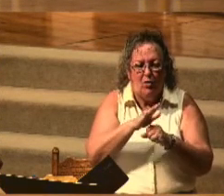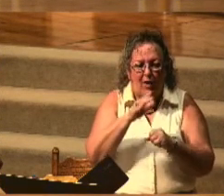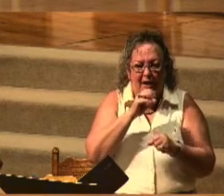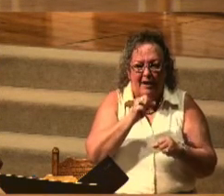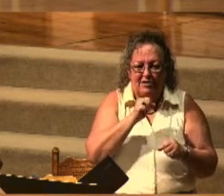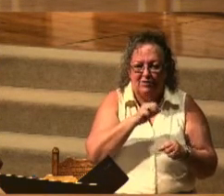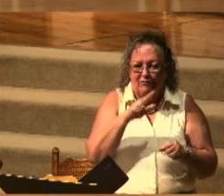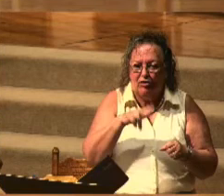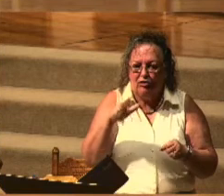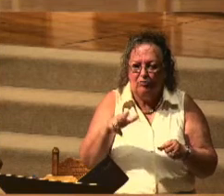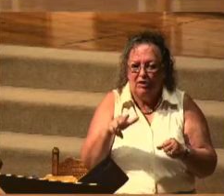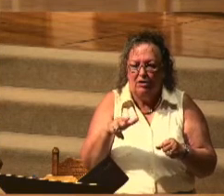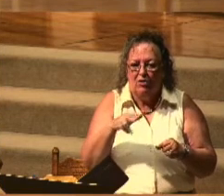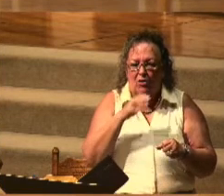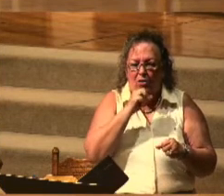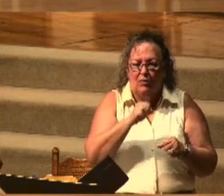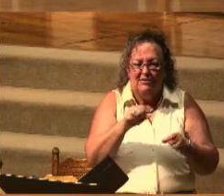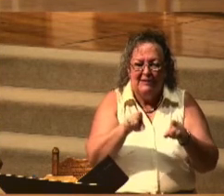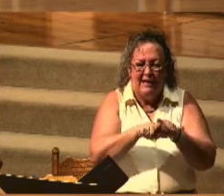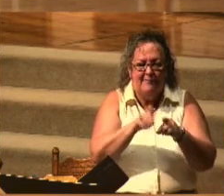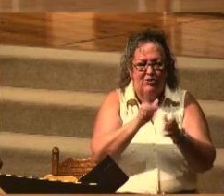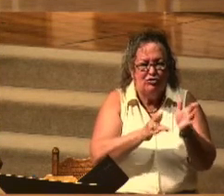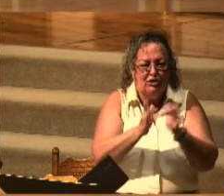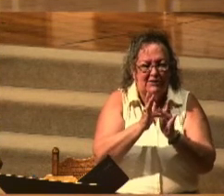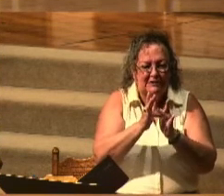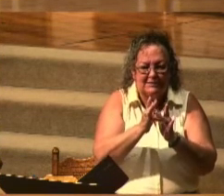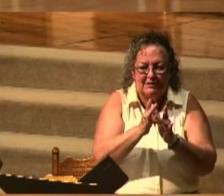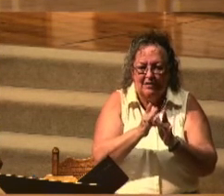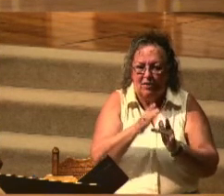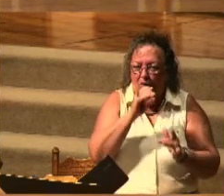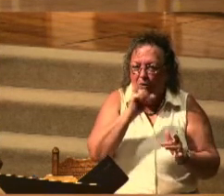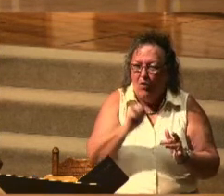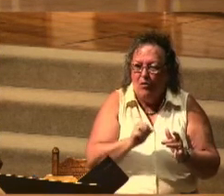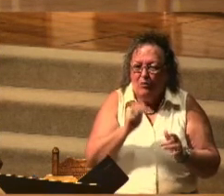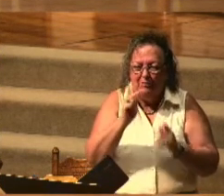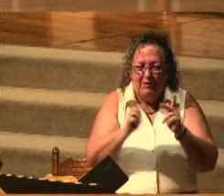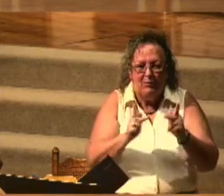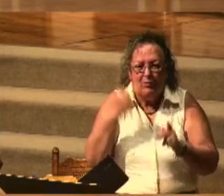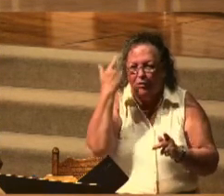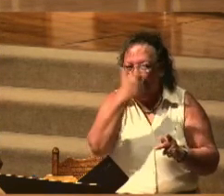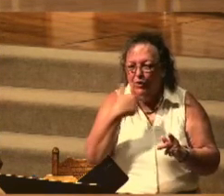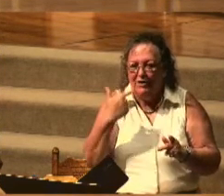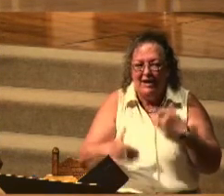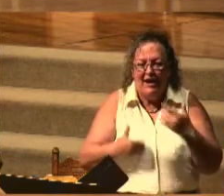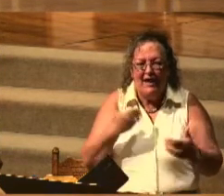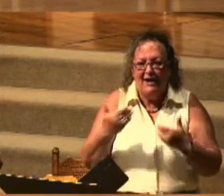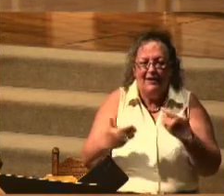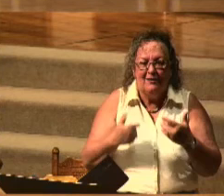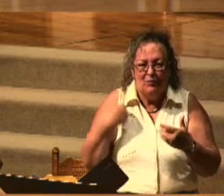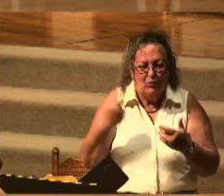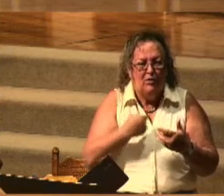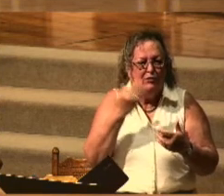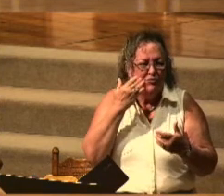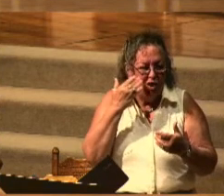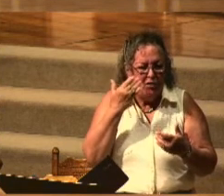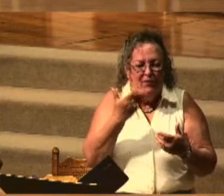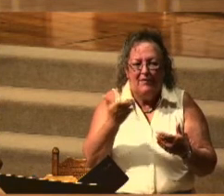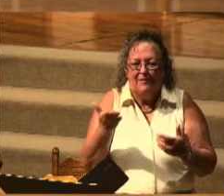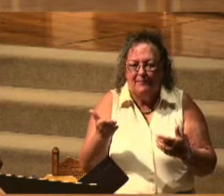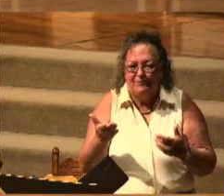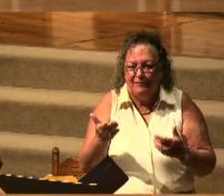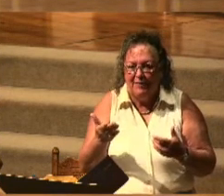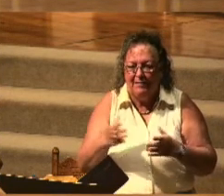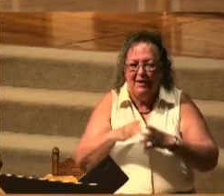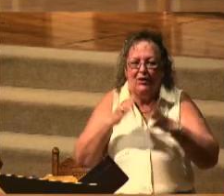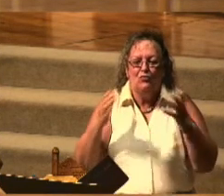33 years, just like Jesus. And our old people will look like young people, and we'll know each other as we're known. It'll be a